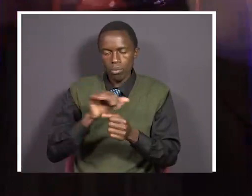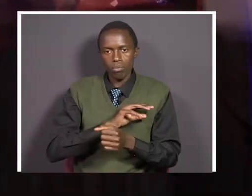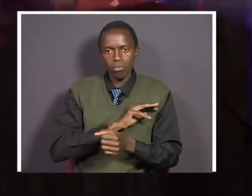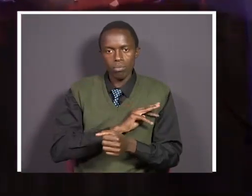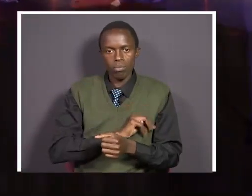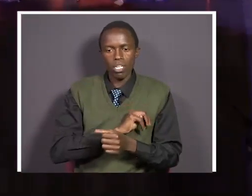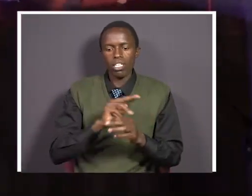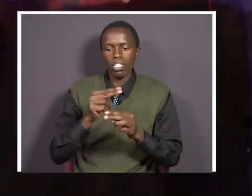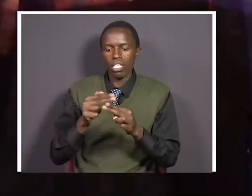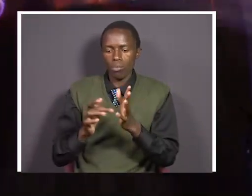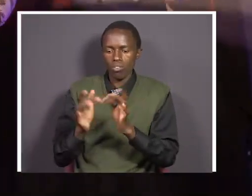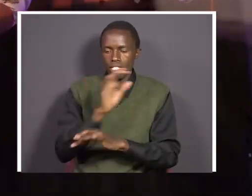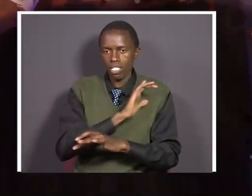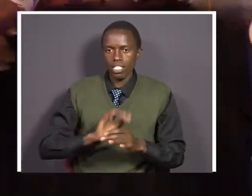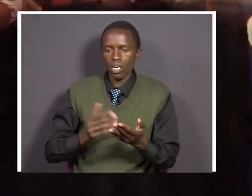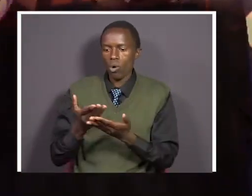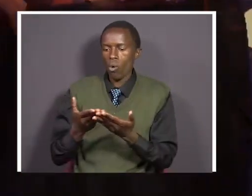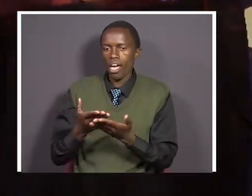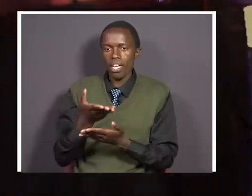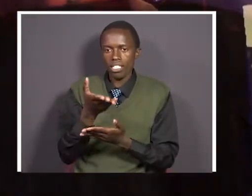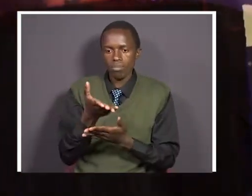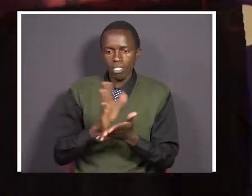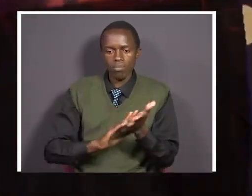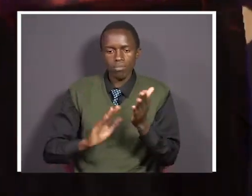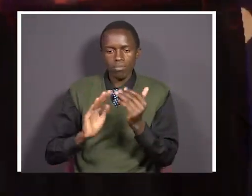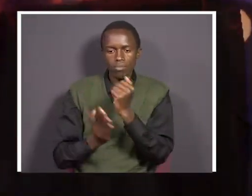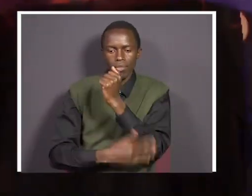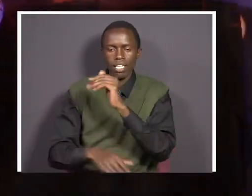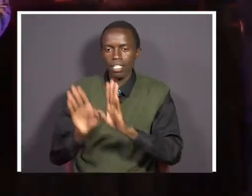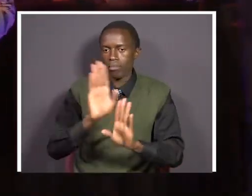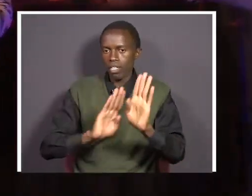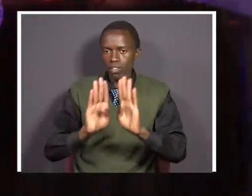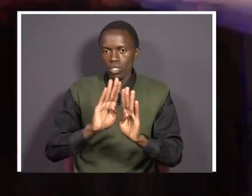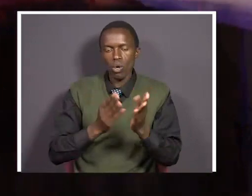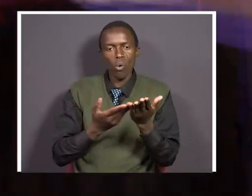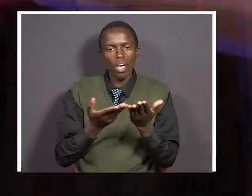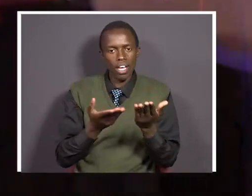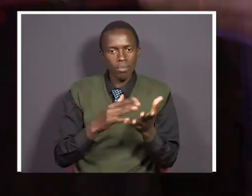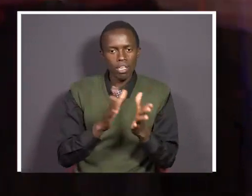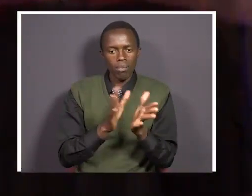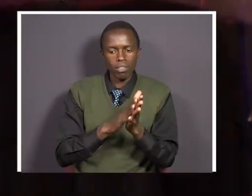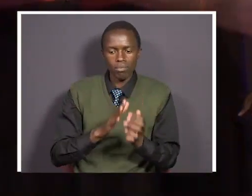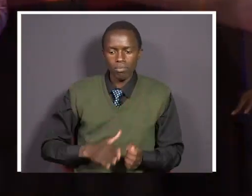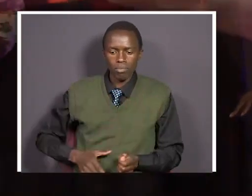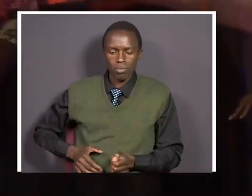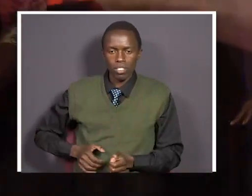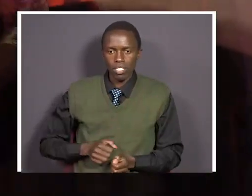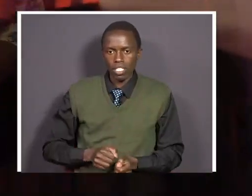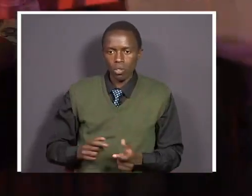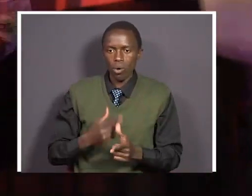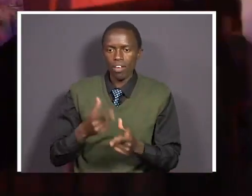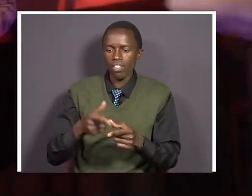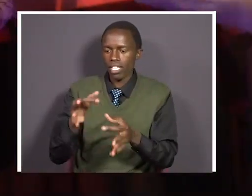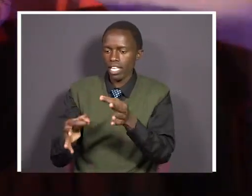mercy in the name of Jesus, where there has been immorality, King of Glory, where there has been greed, where there has